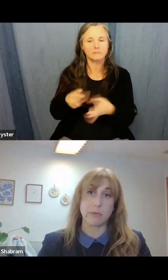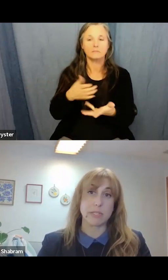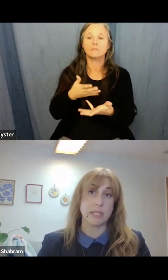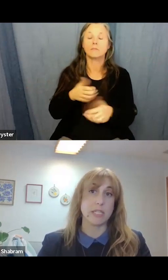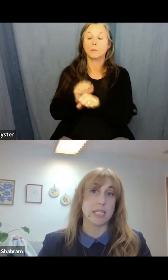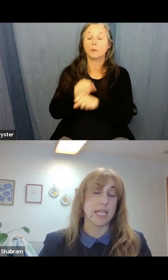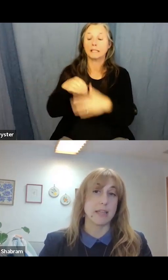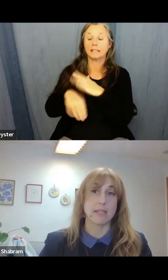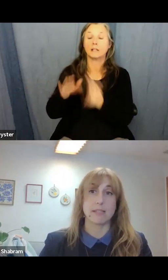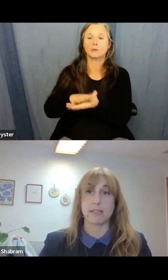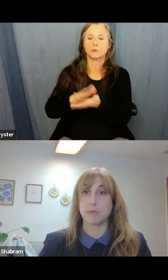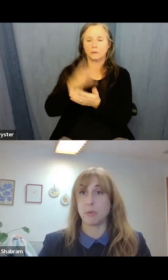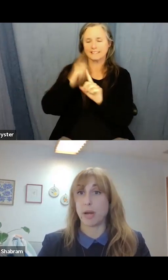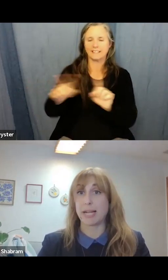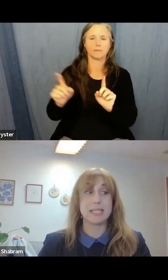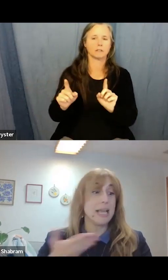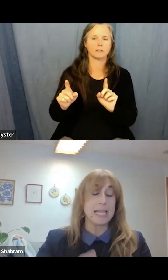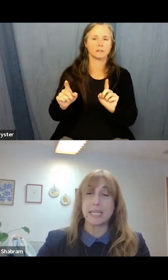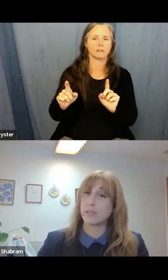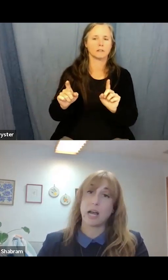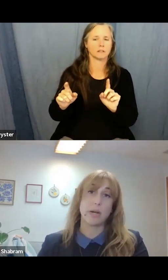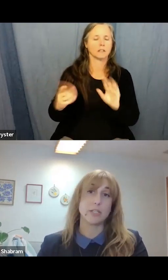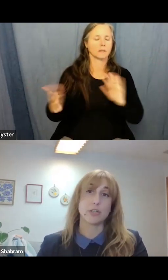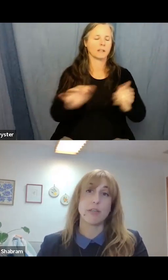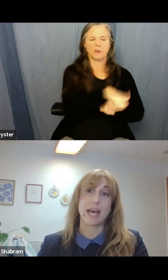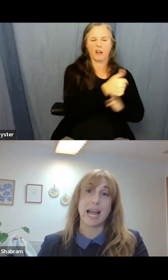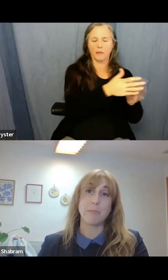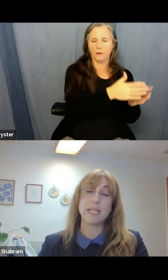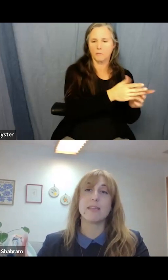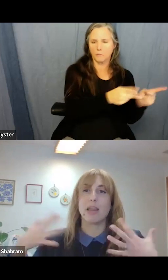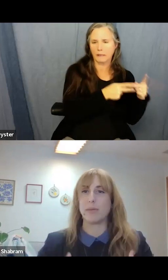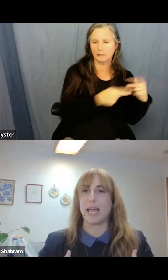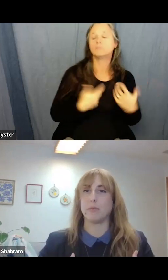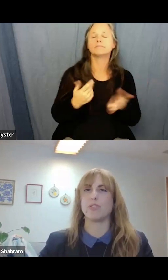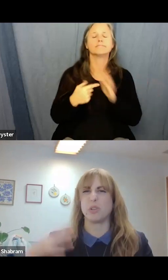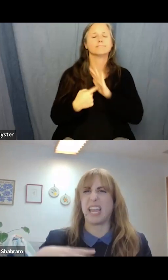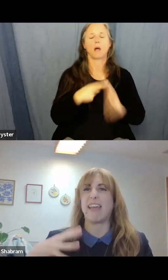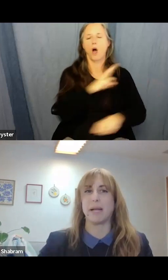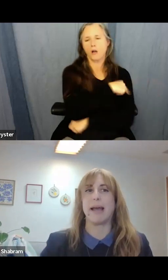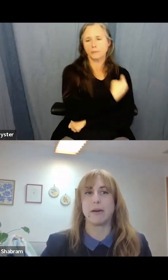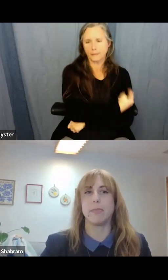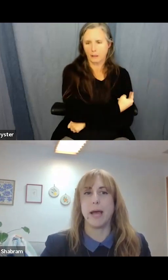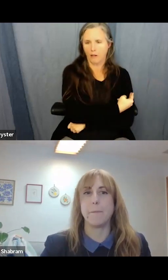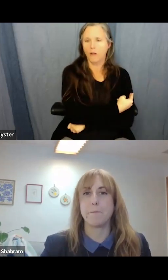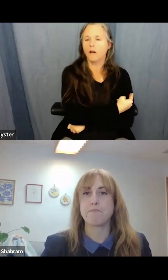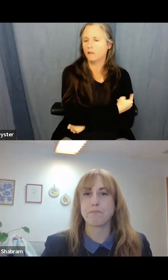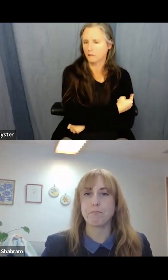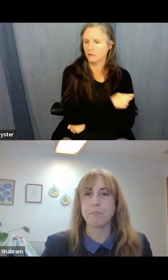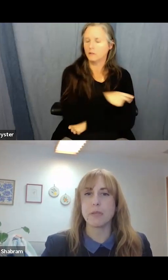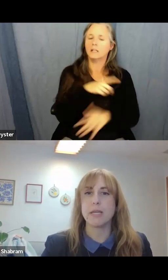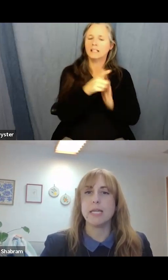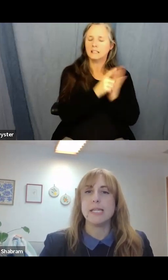guidance that we received indicating that this is acceptable practice. Here's how I ensure that that happened, and that I'll be able to sort of like hang my hat on that.